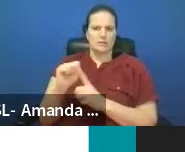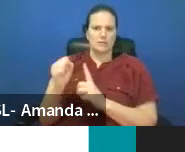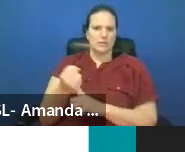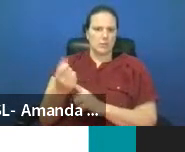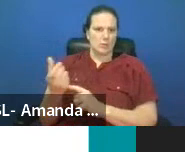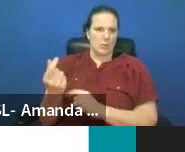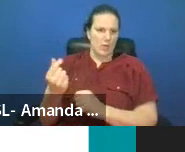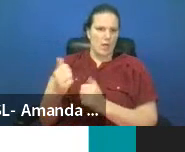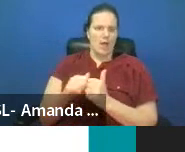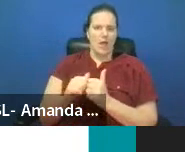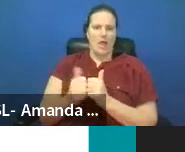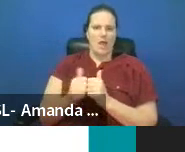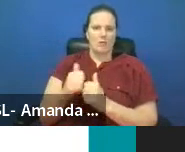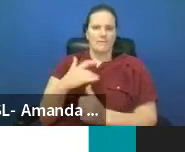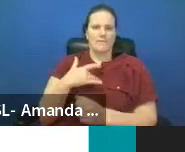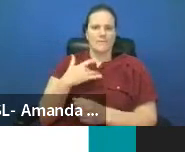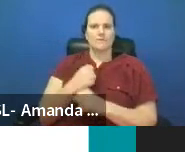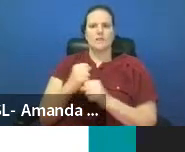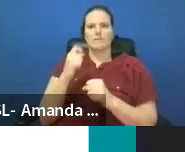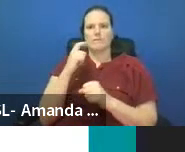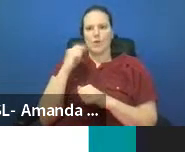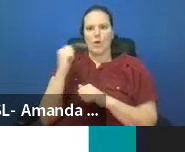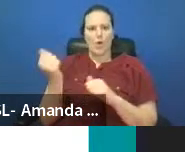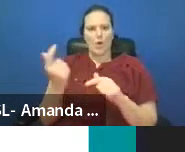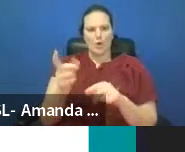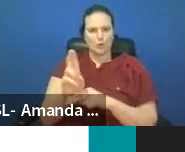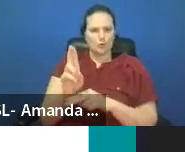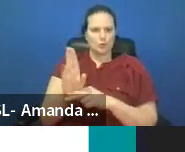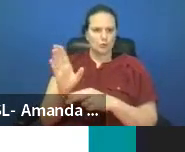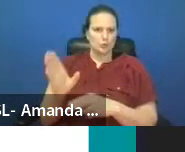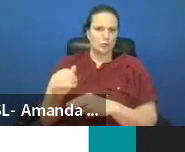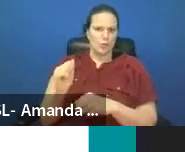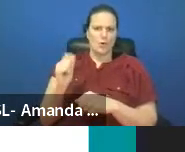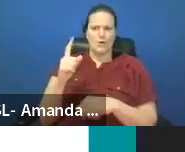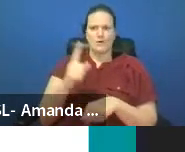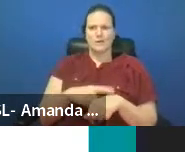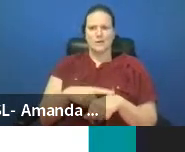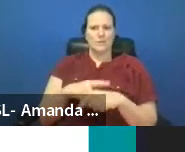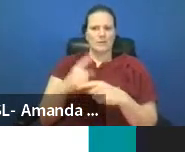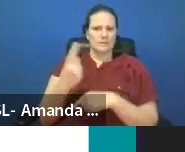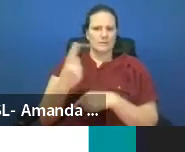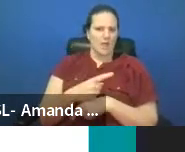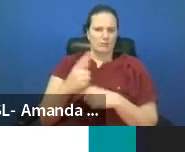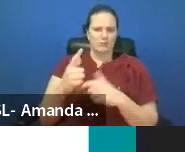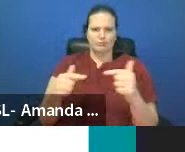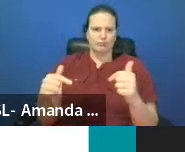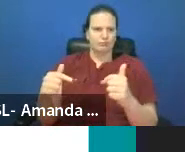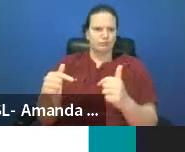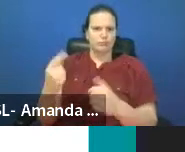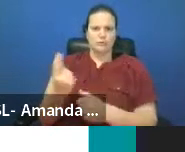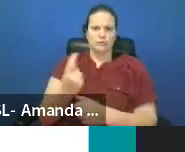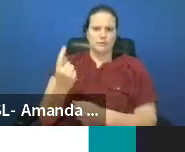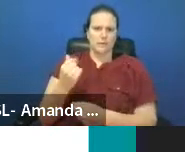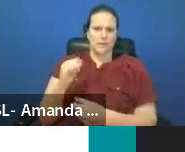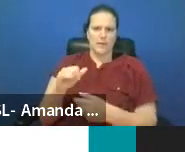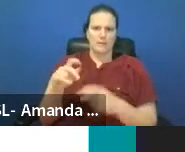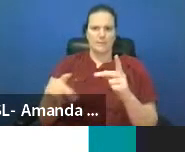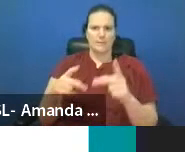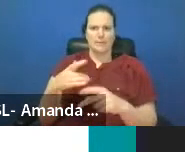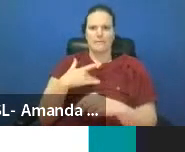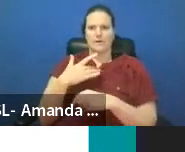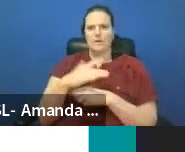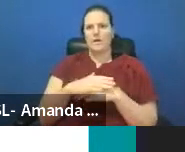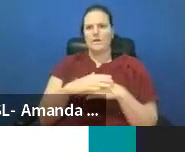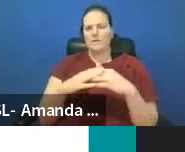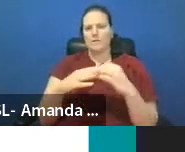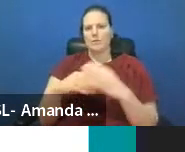is how would that feel safe for all users at all times of day? Be something that people feel